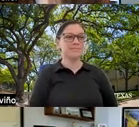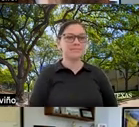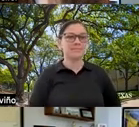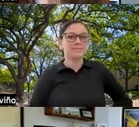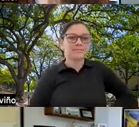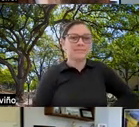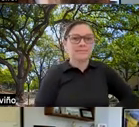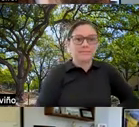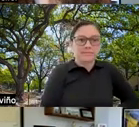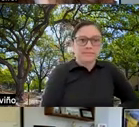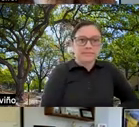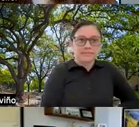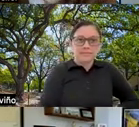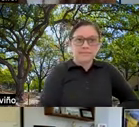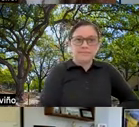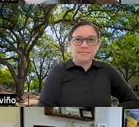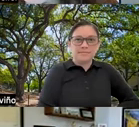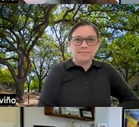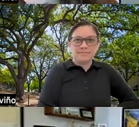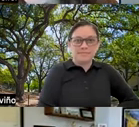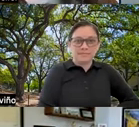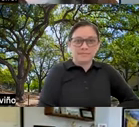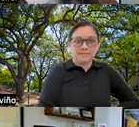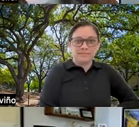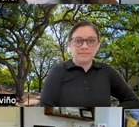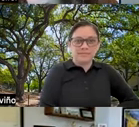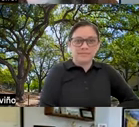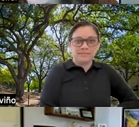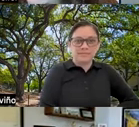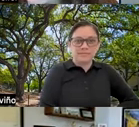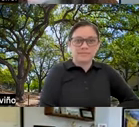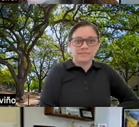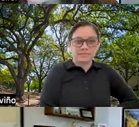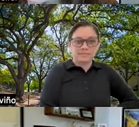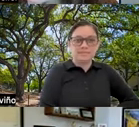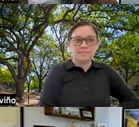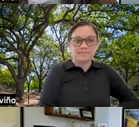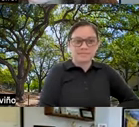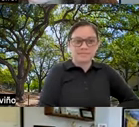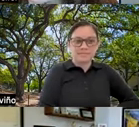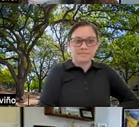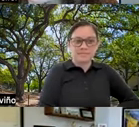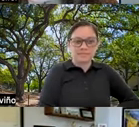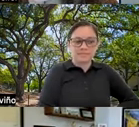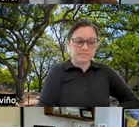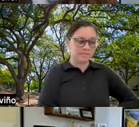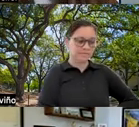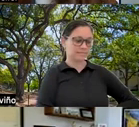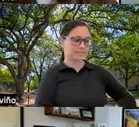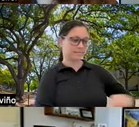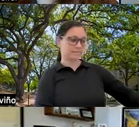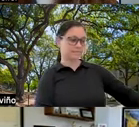regulations. That is a big system. And so it's no easy feat. And so we appreciate you all being